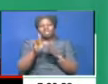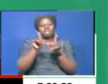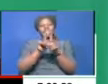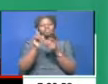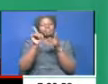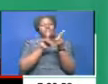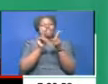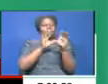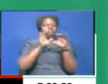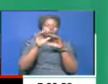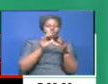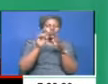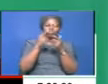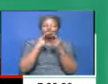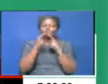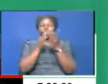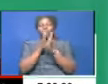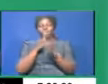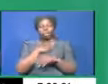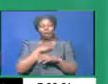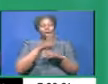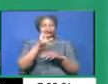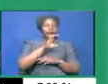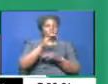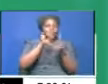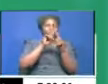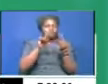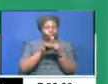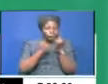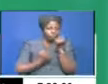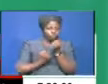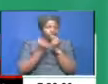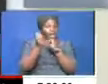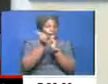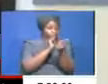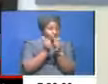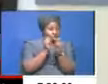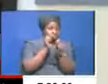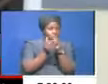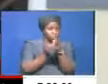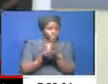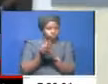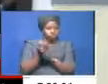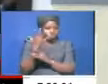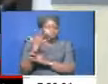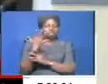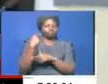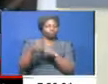customers and also support a sport that is actually growing in the country.